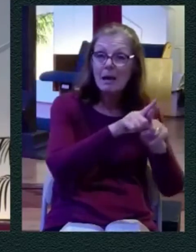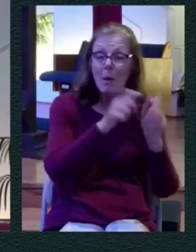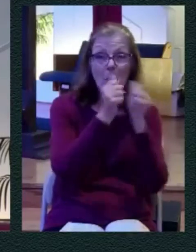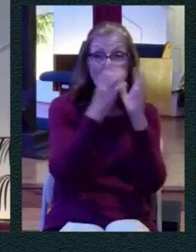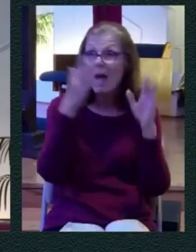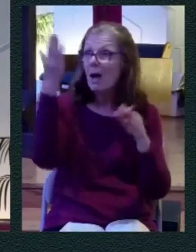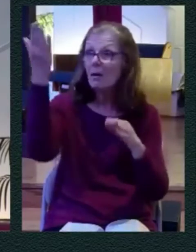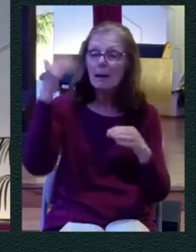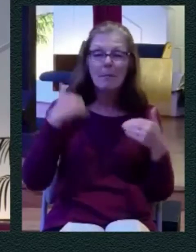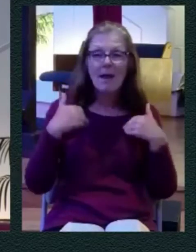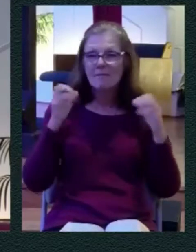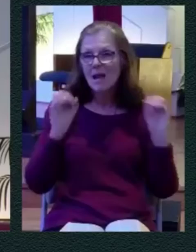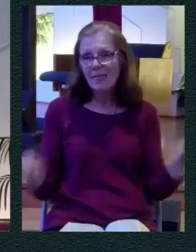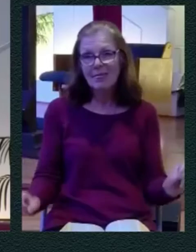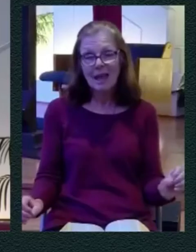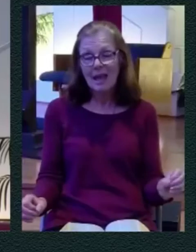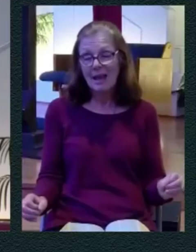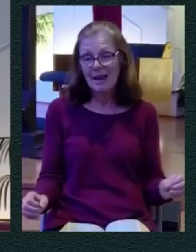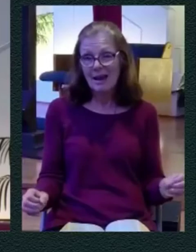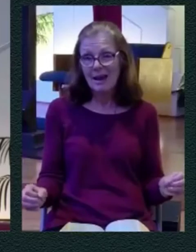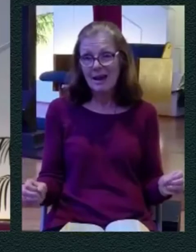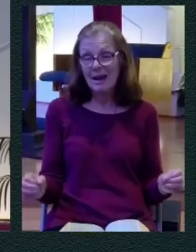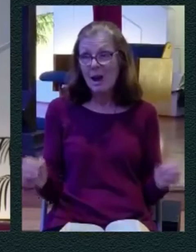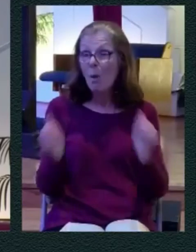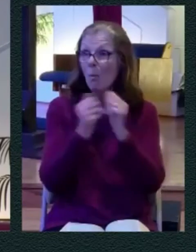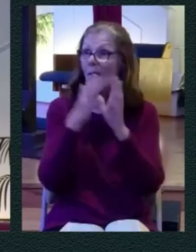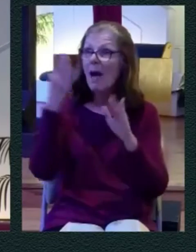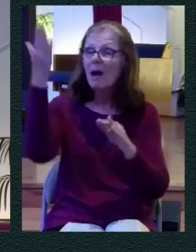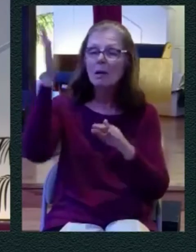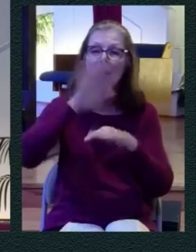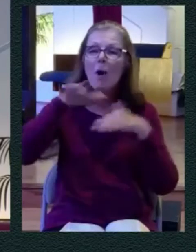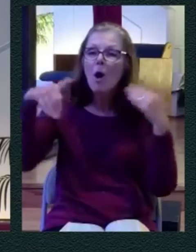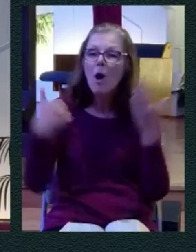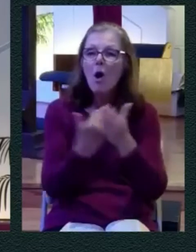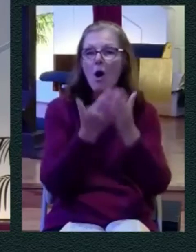That without Him, all is lost.